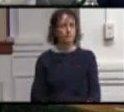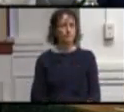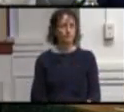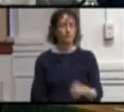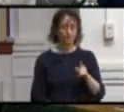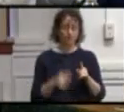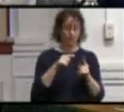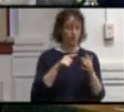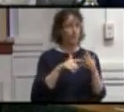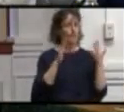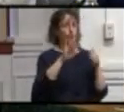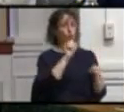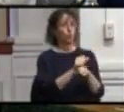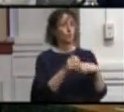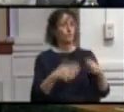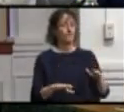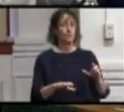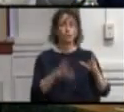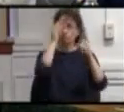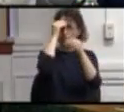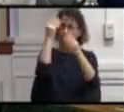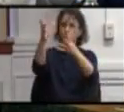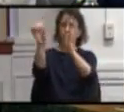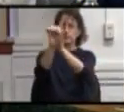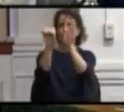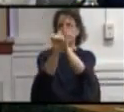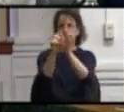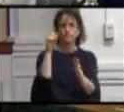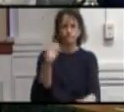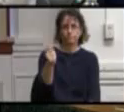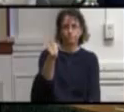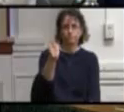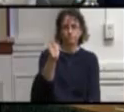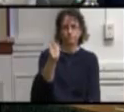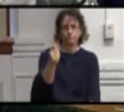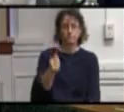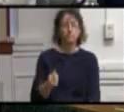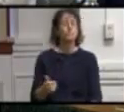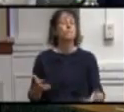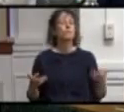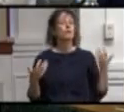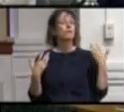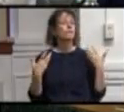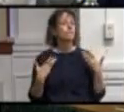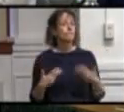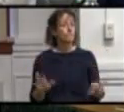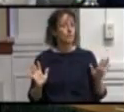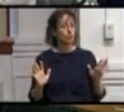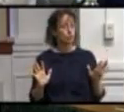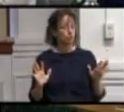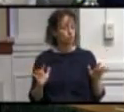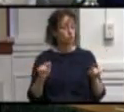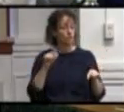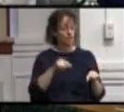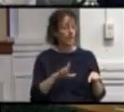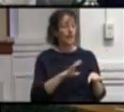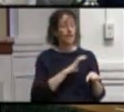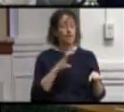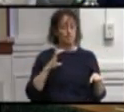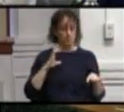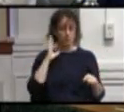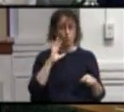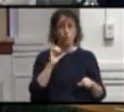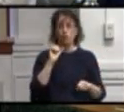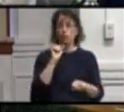communicate those interests very promptly to the state if there's anything. And then afterwards, work in an organized way to try